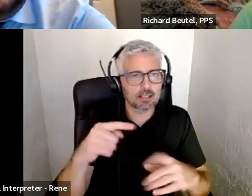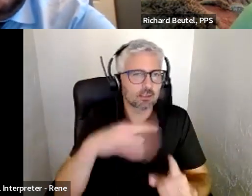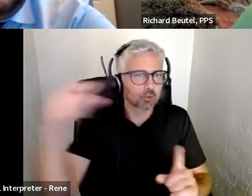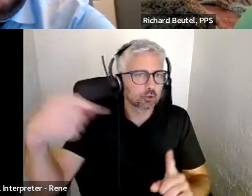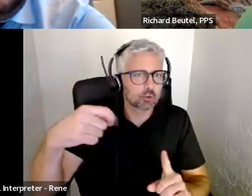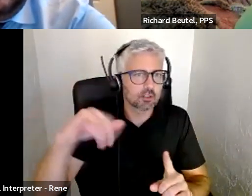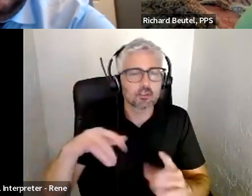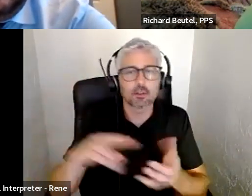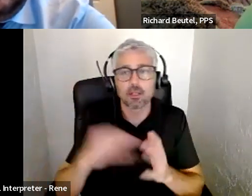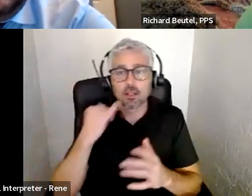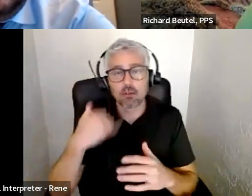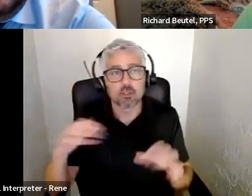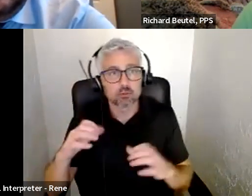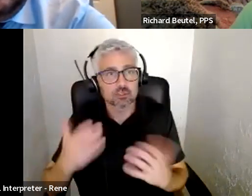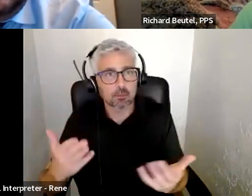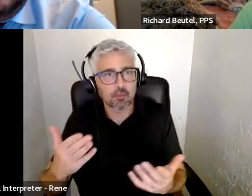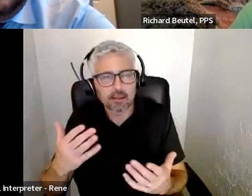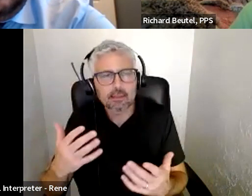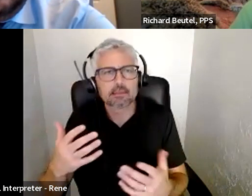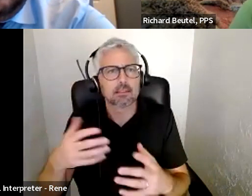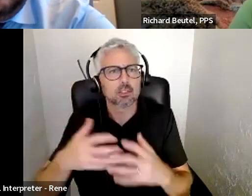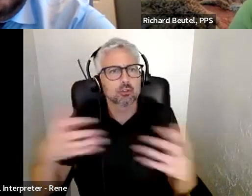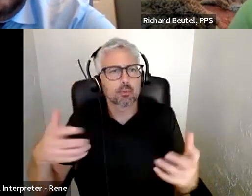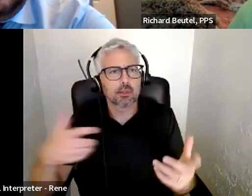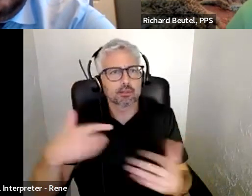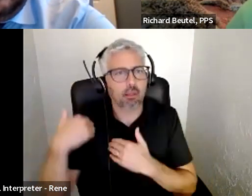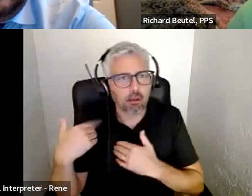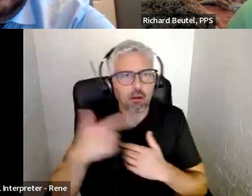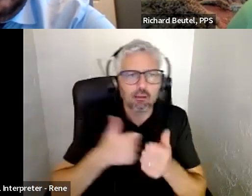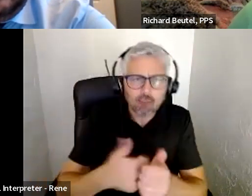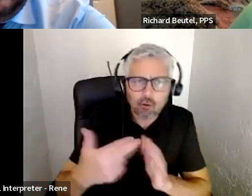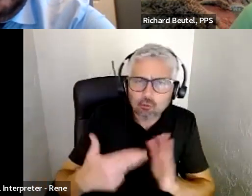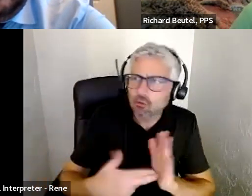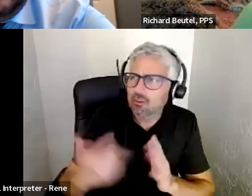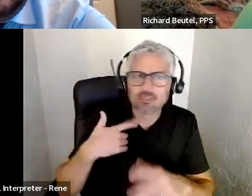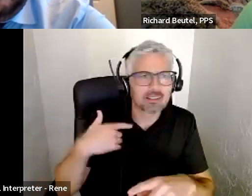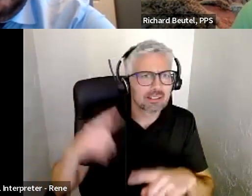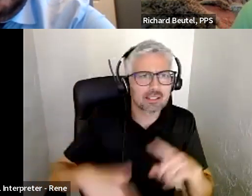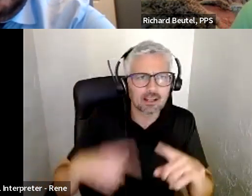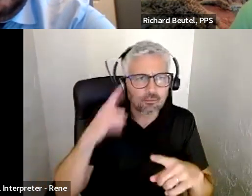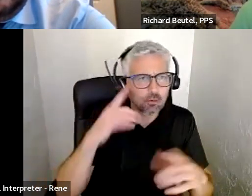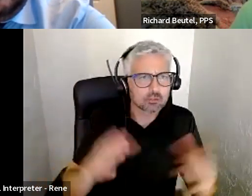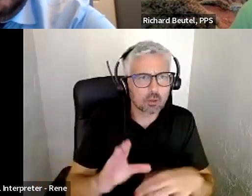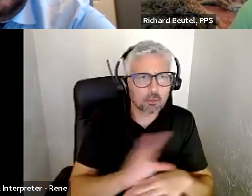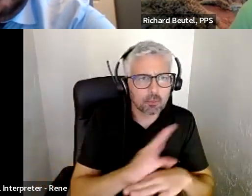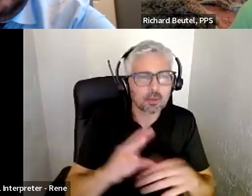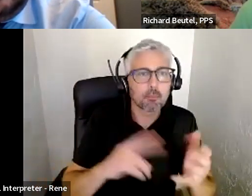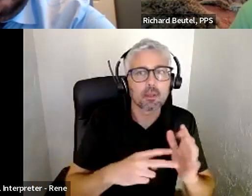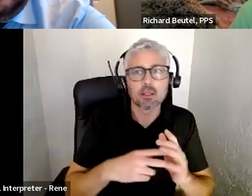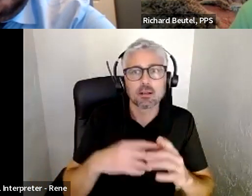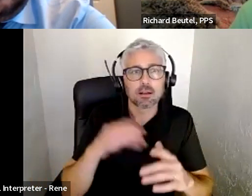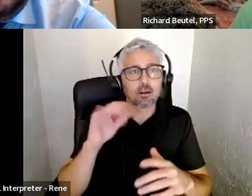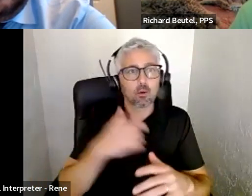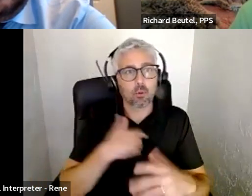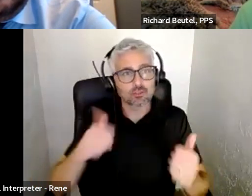an adverse impact, you know, too much regulatory burden on small businesses, it could torpedo the positive impact